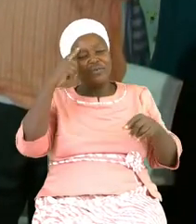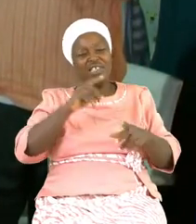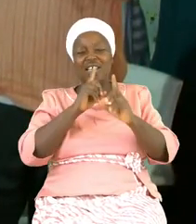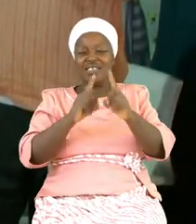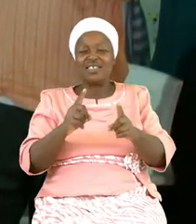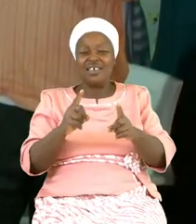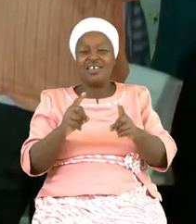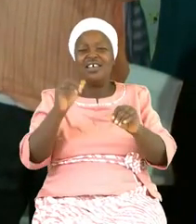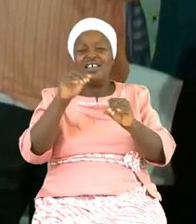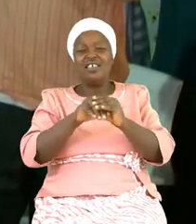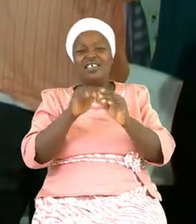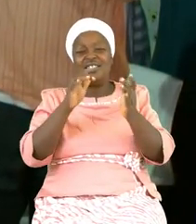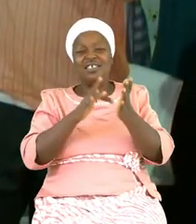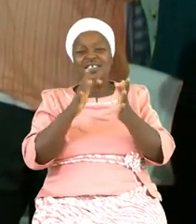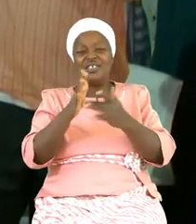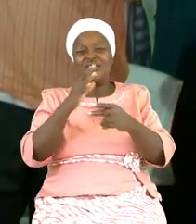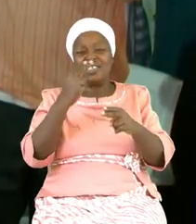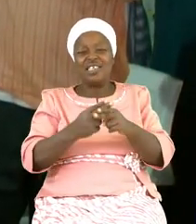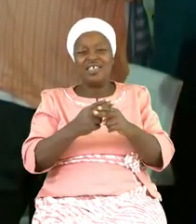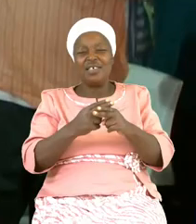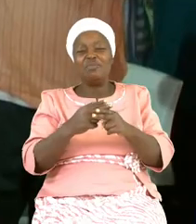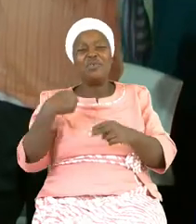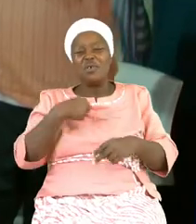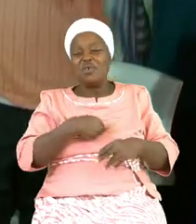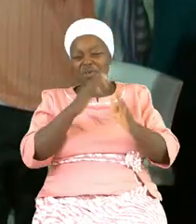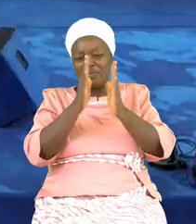In Jesus' name we pray.